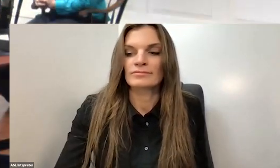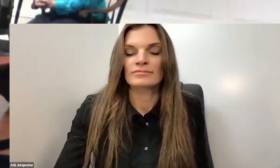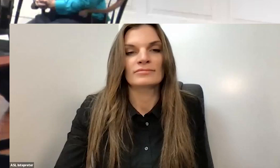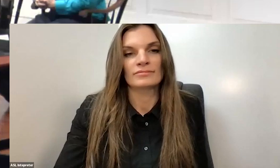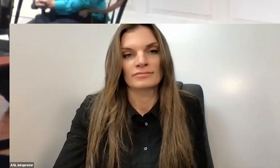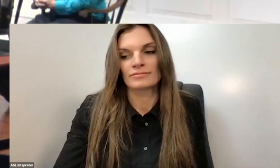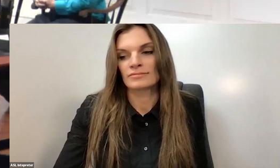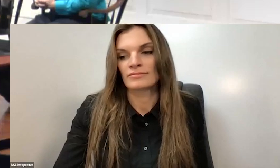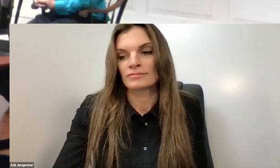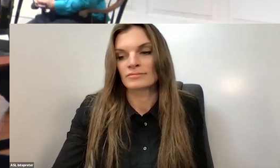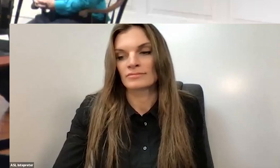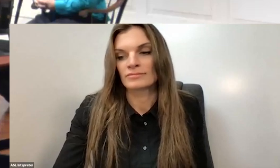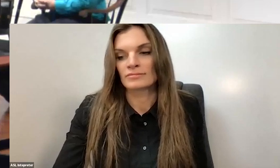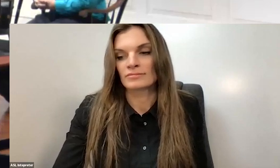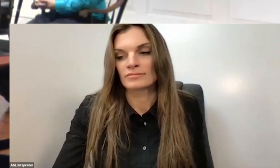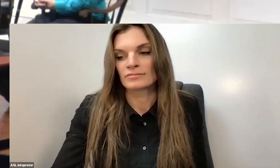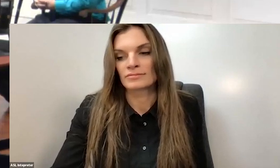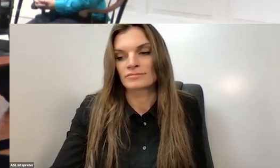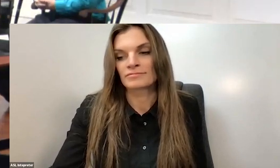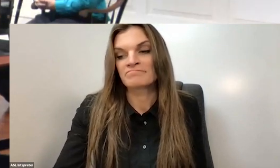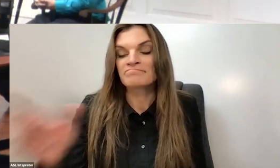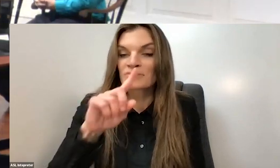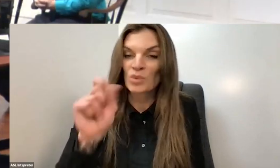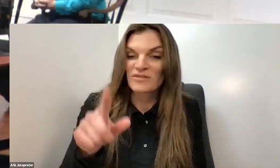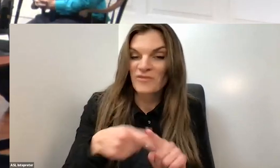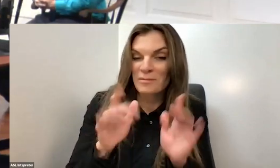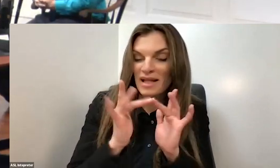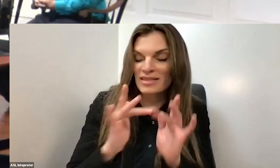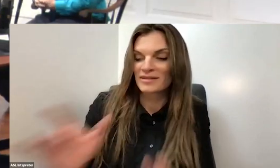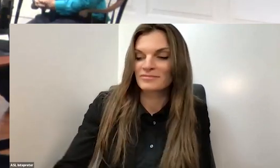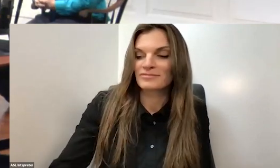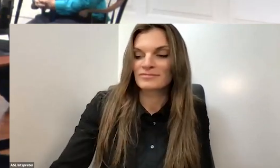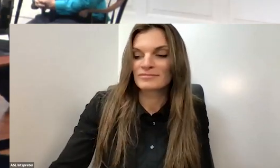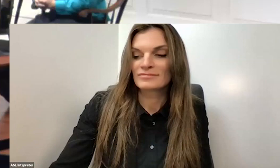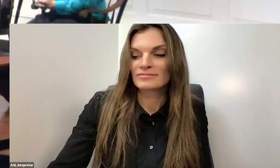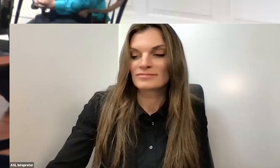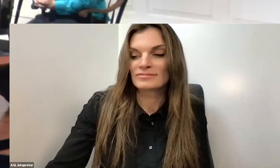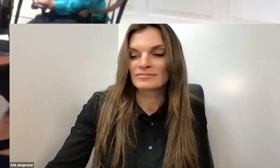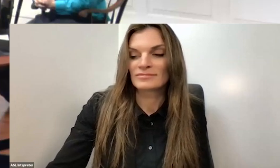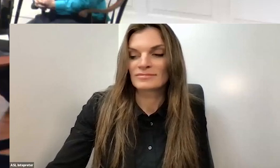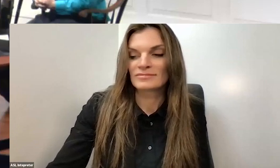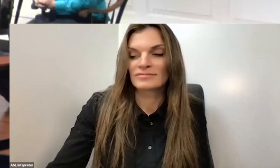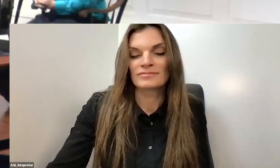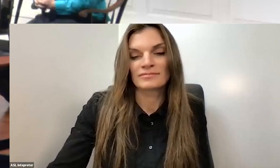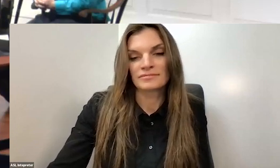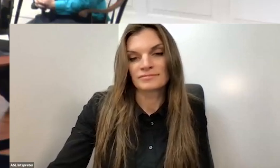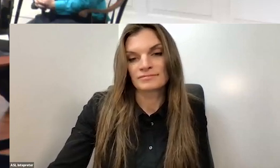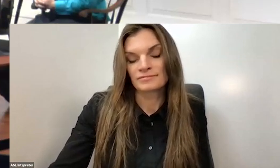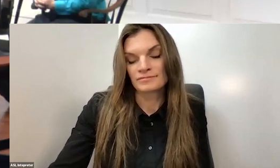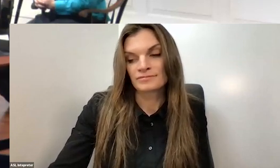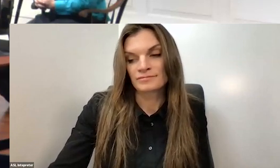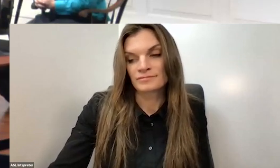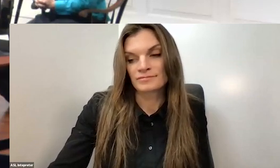Janelle's got another question from the online audience. Yes. First of all, one comment just as a follow-up to